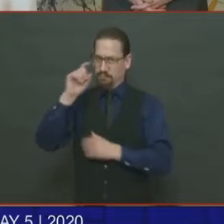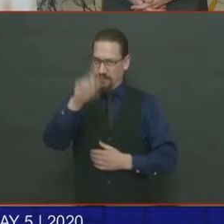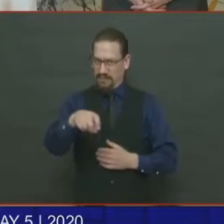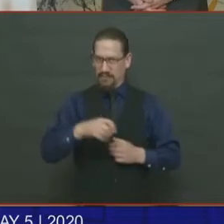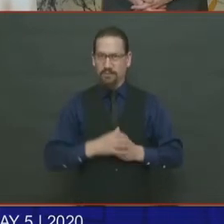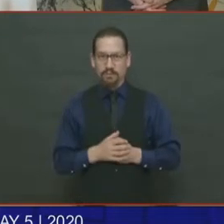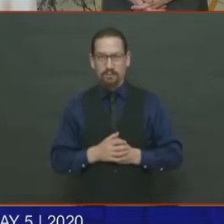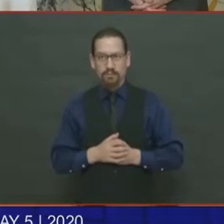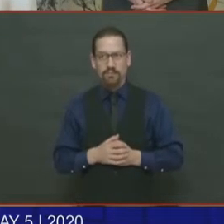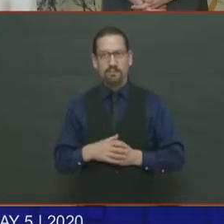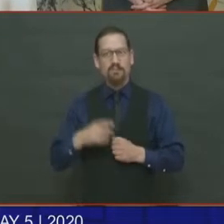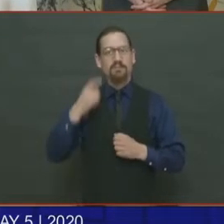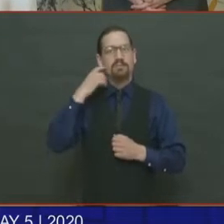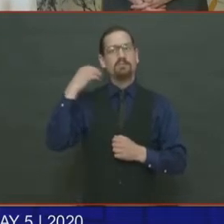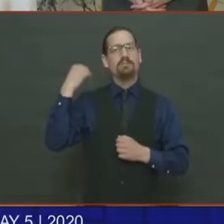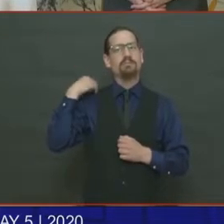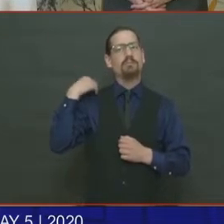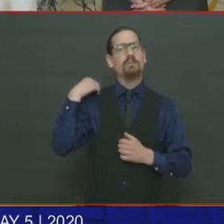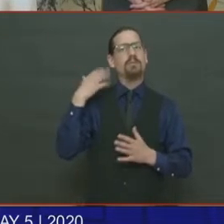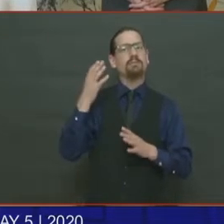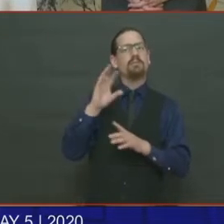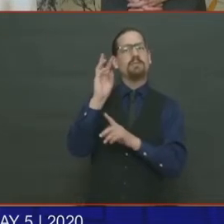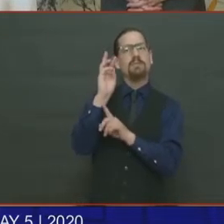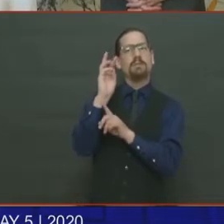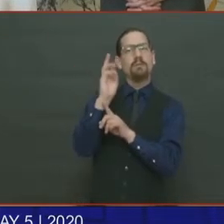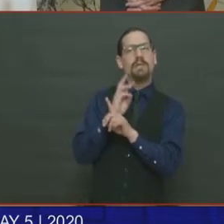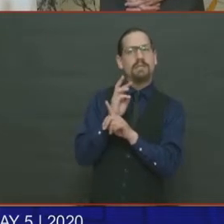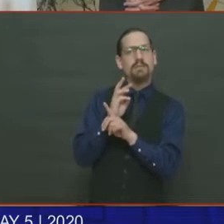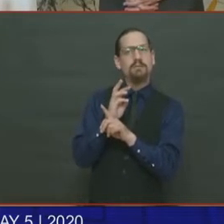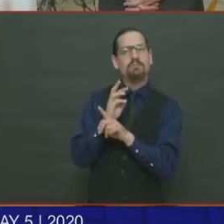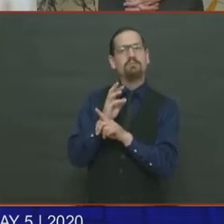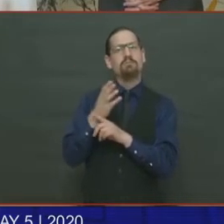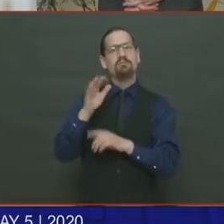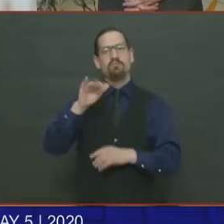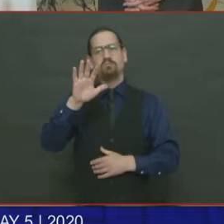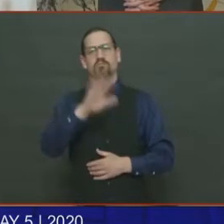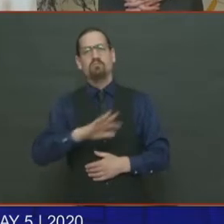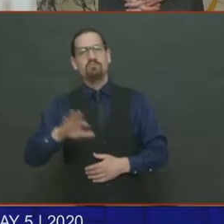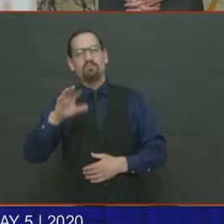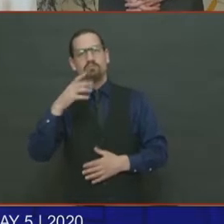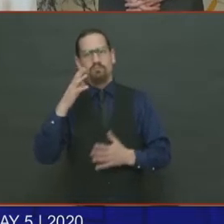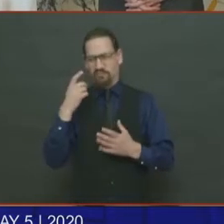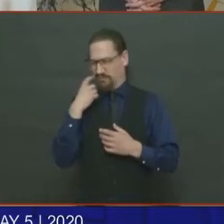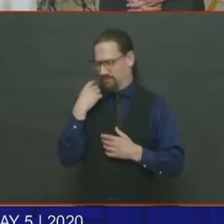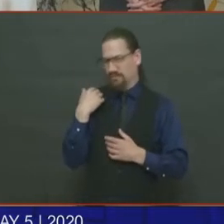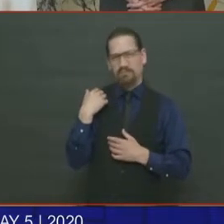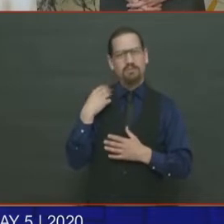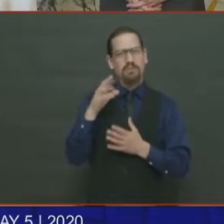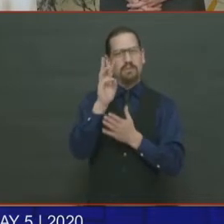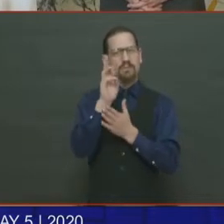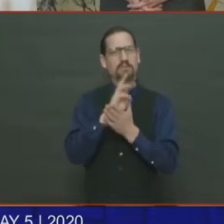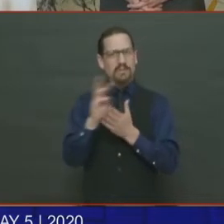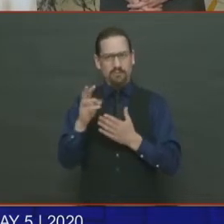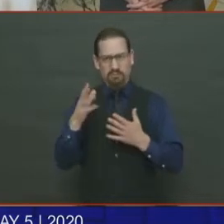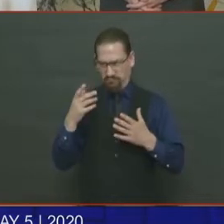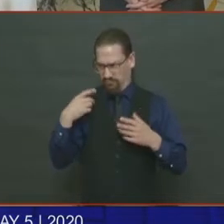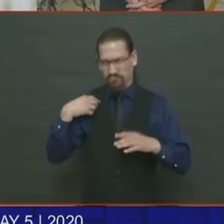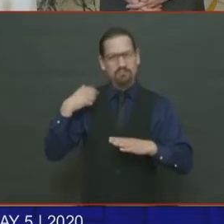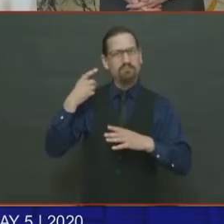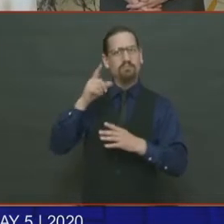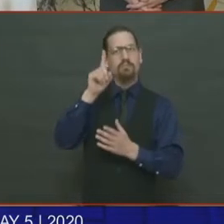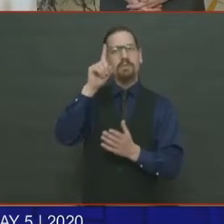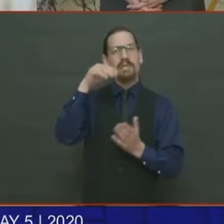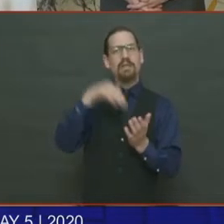totaling over 1,200 beds, to provide people with a safe space to quarantine and to give healthcare workers